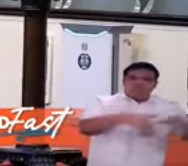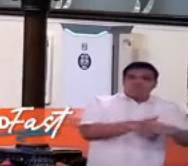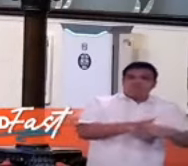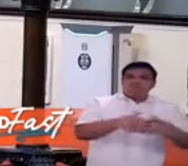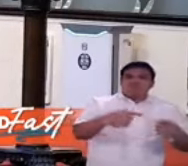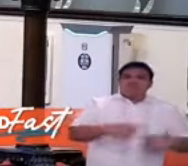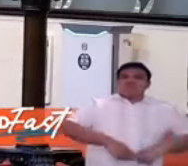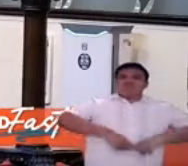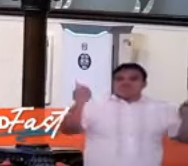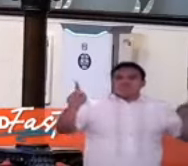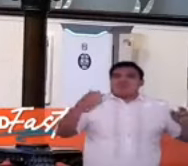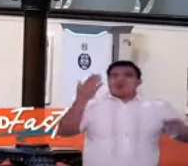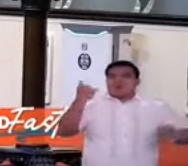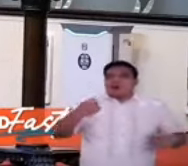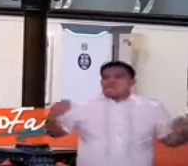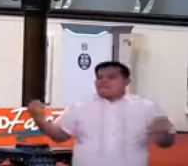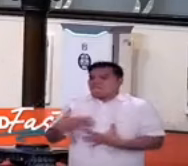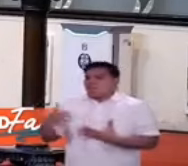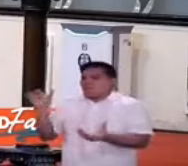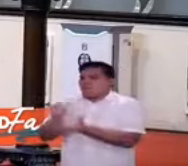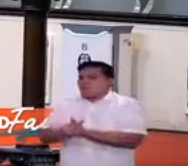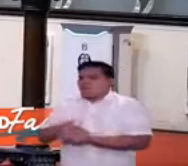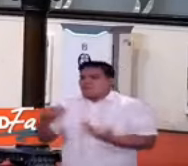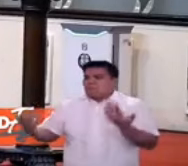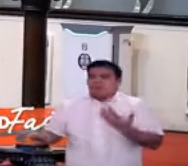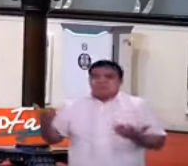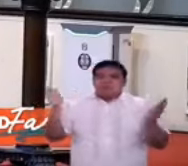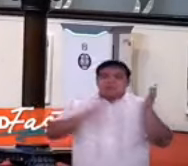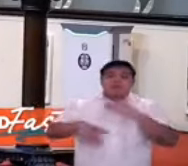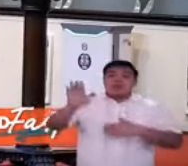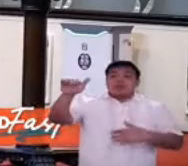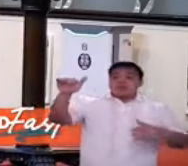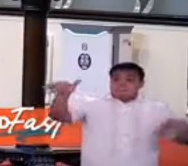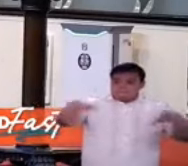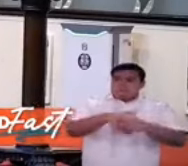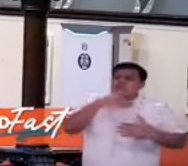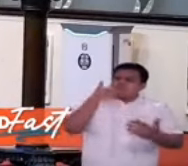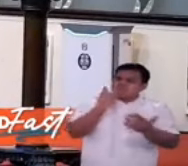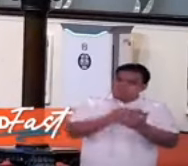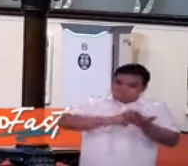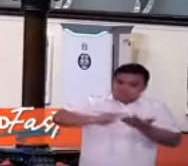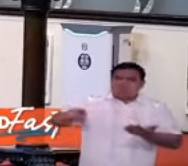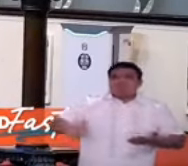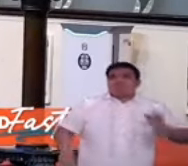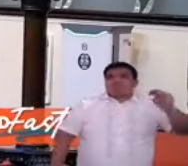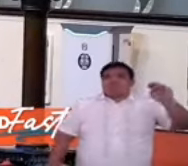many people are afraid to get married. But don't you know that marriage is a wonderful thing?